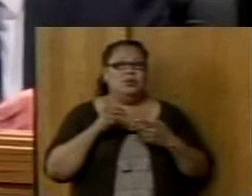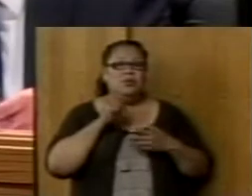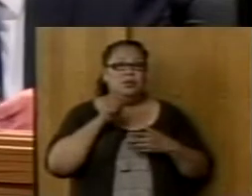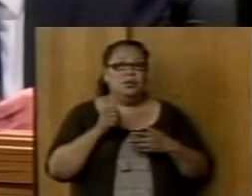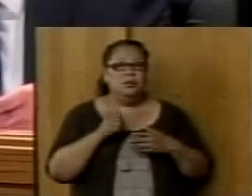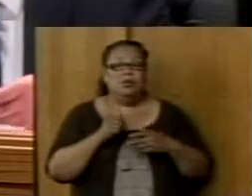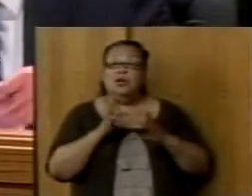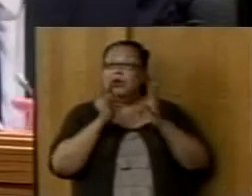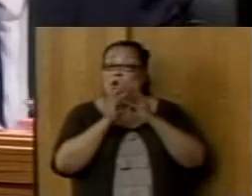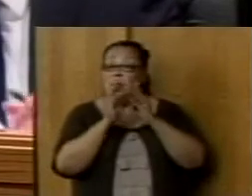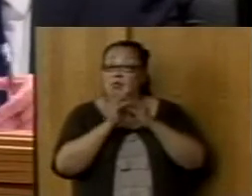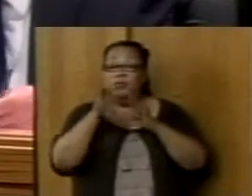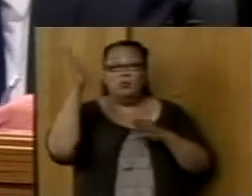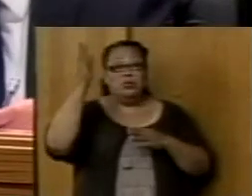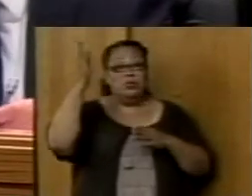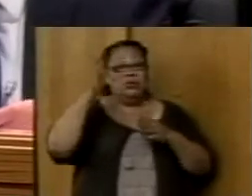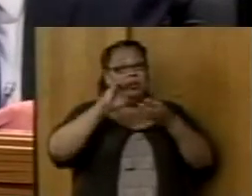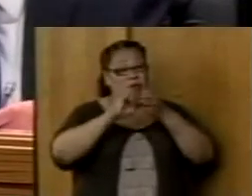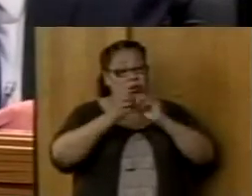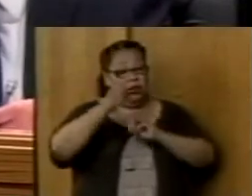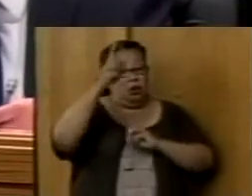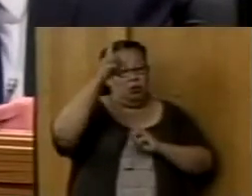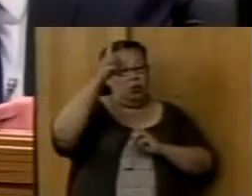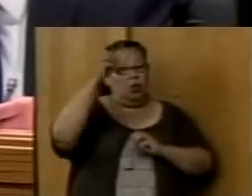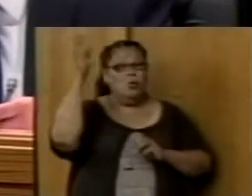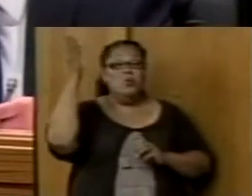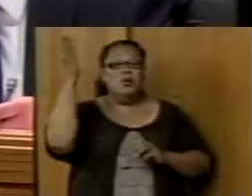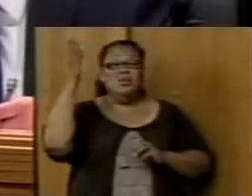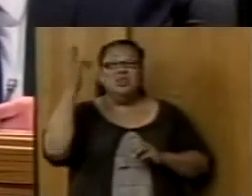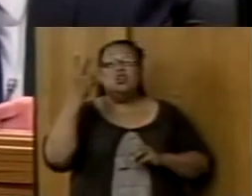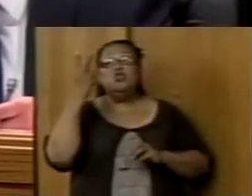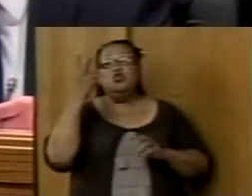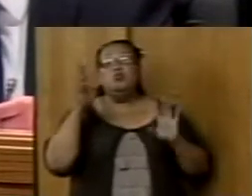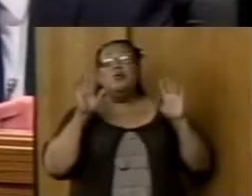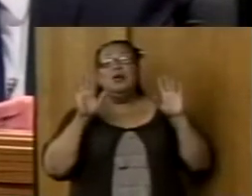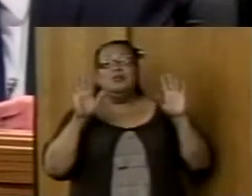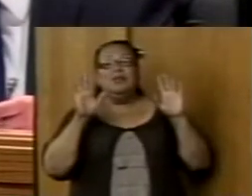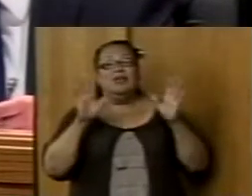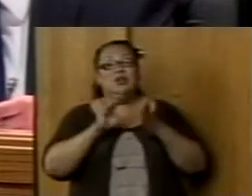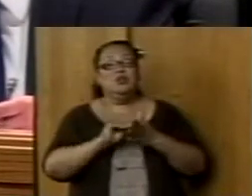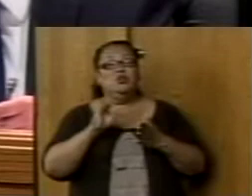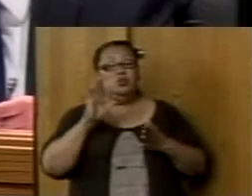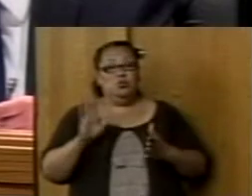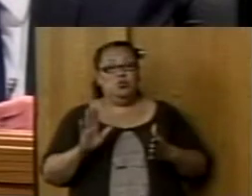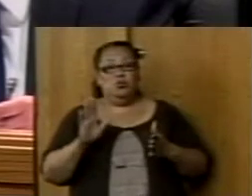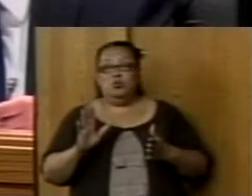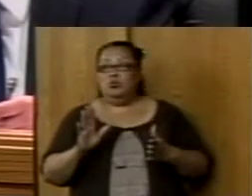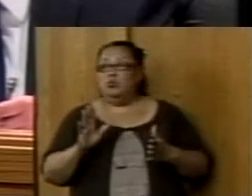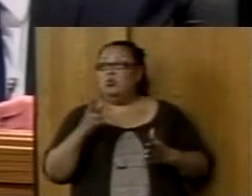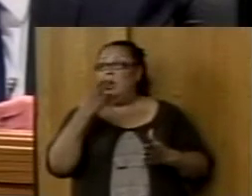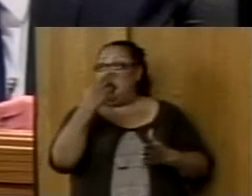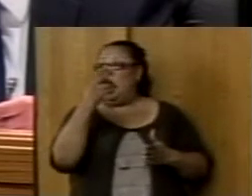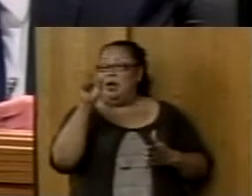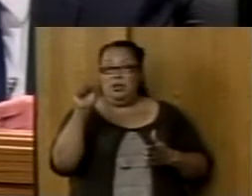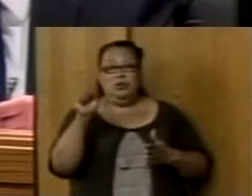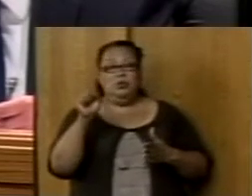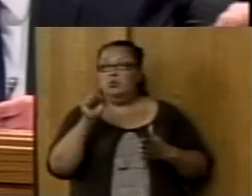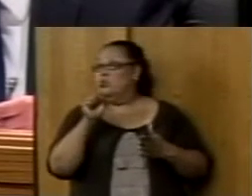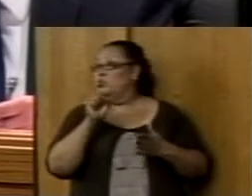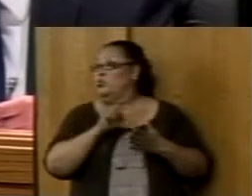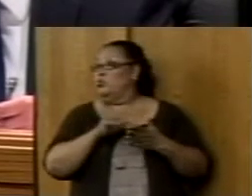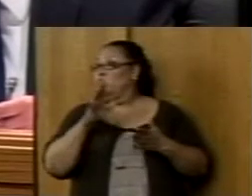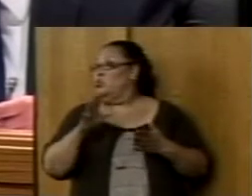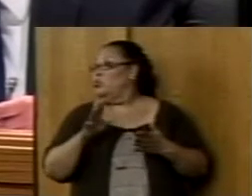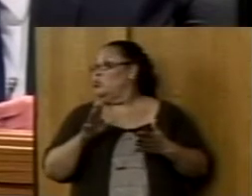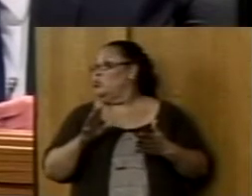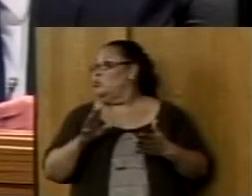Superintendent's Report, Conference Presentation number 1. Presentation of 2 outstanding students whom are representing high school students throughout the nation.